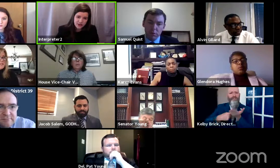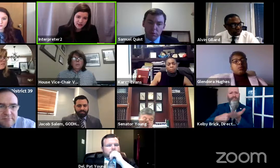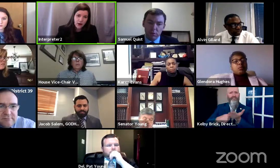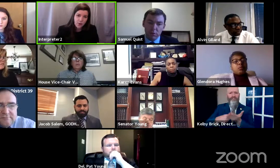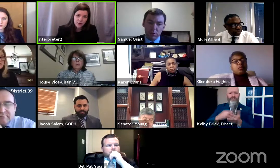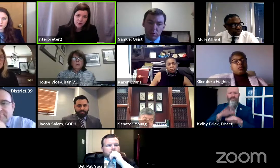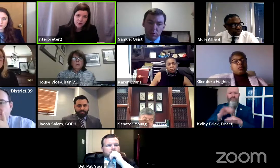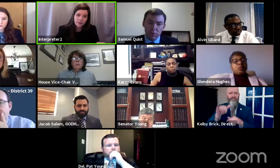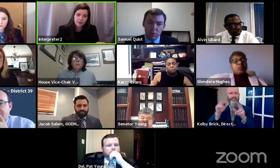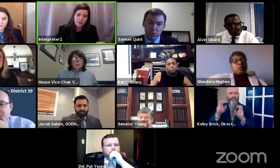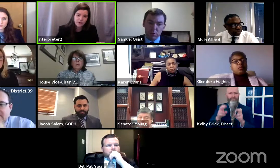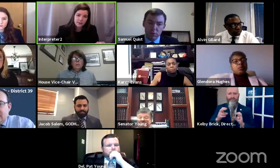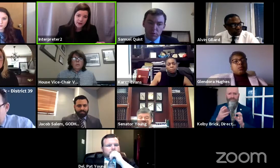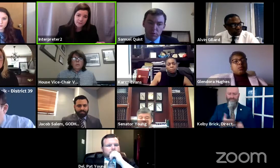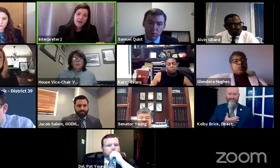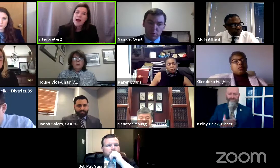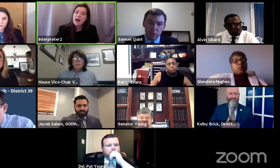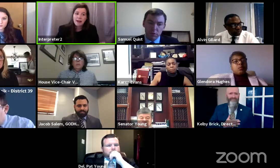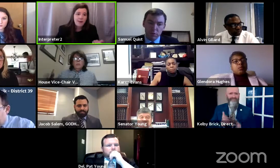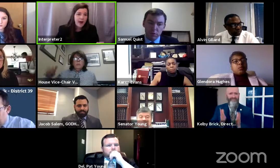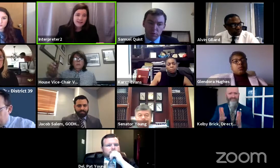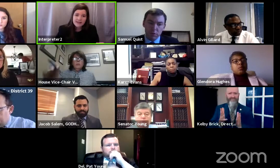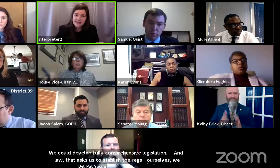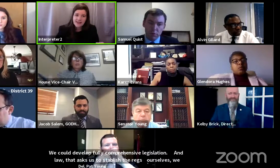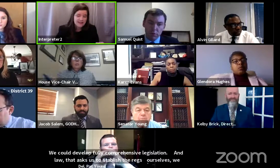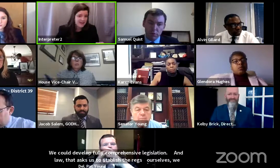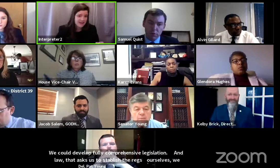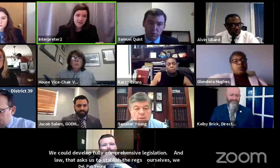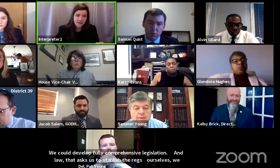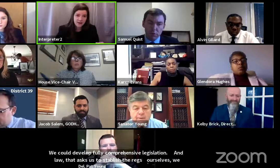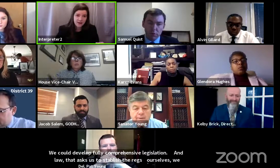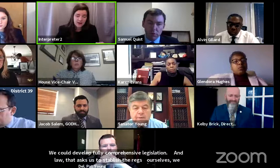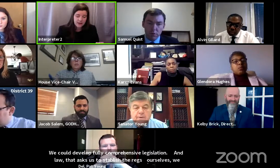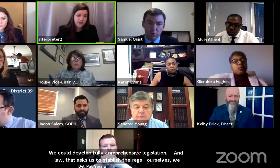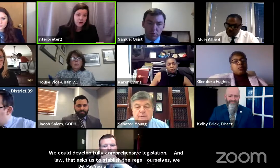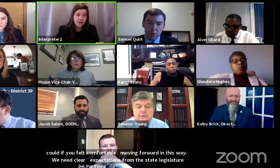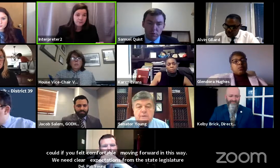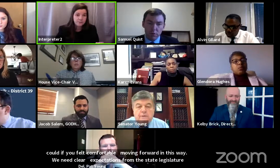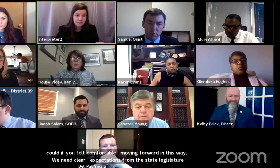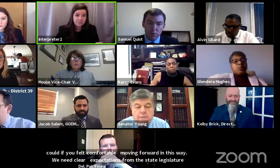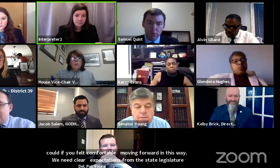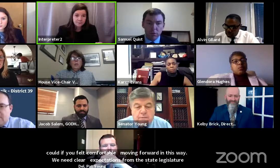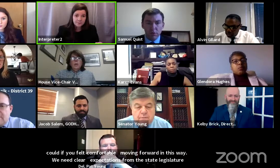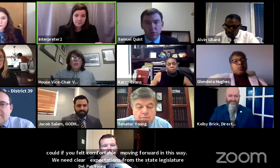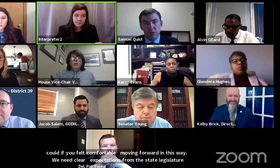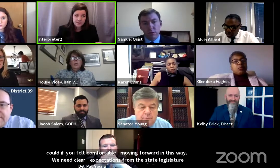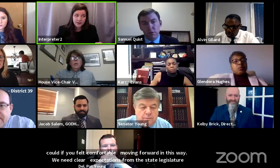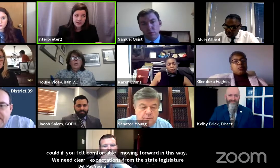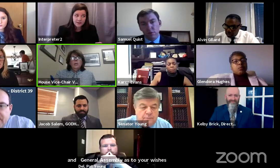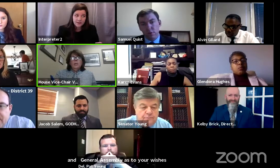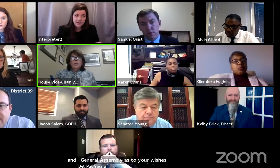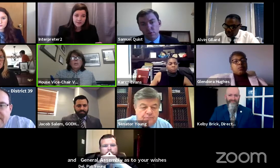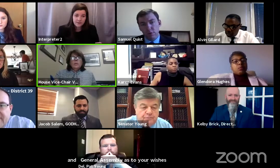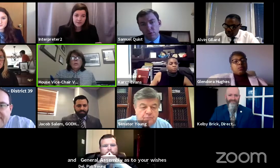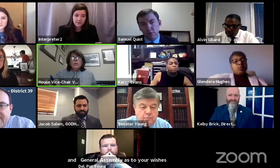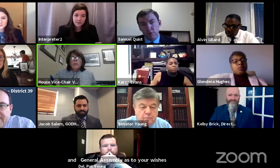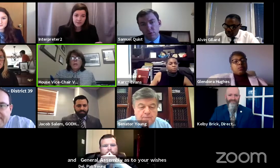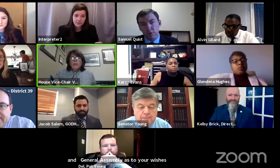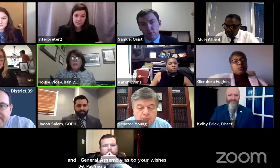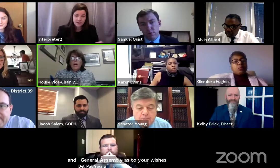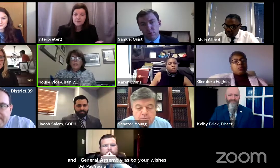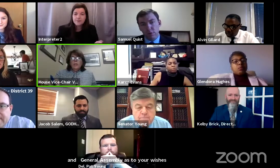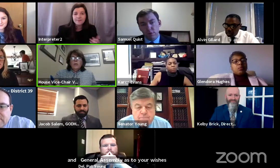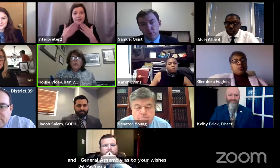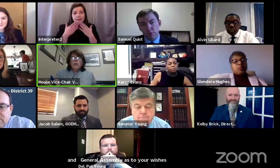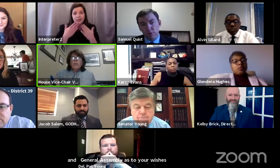your wishes on what we should move forward from here. Again, I'm happy to discuss this issue further. Thank you, Mr. Chairman.